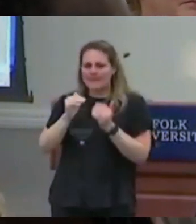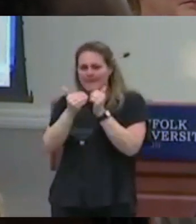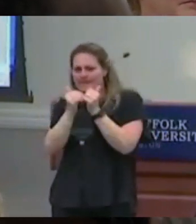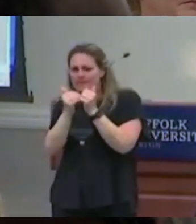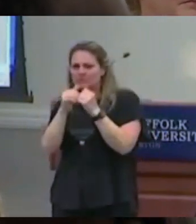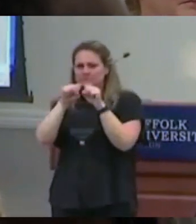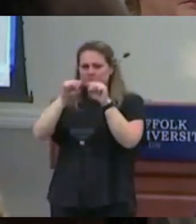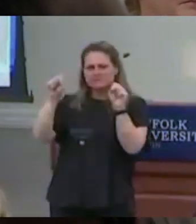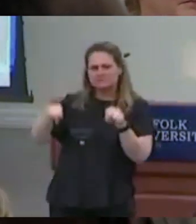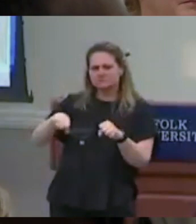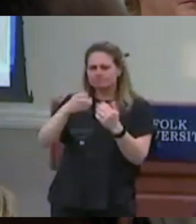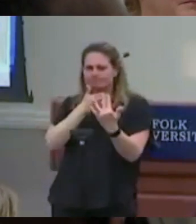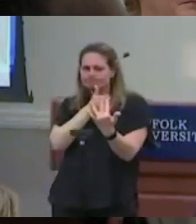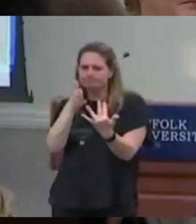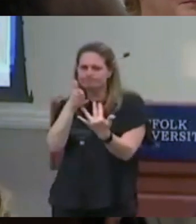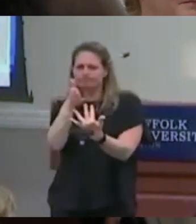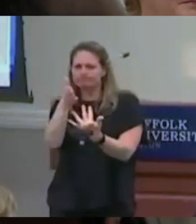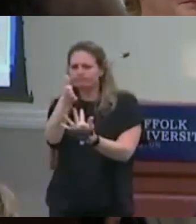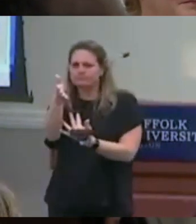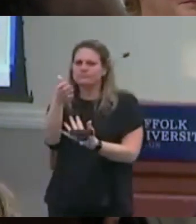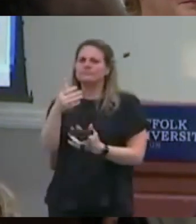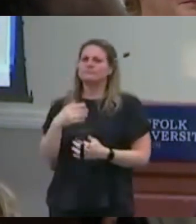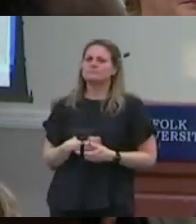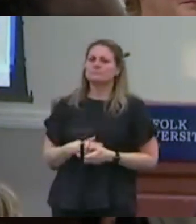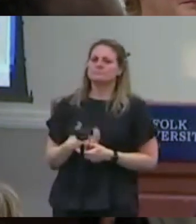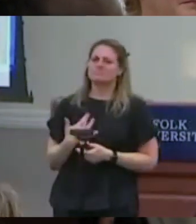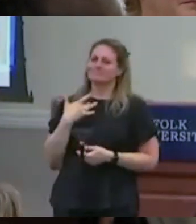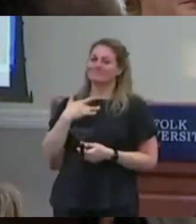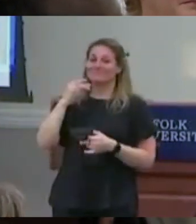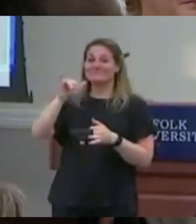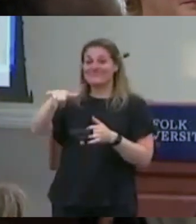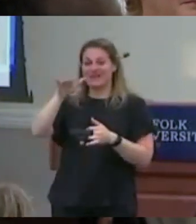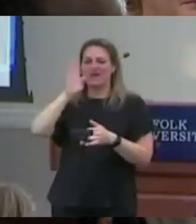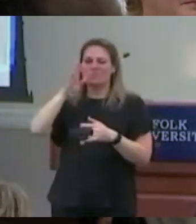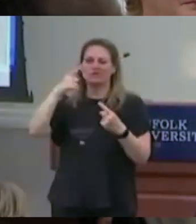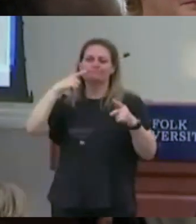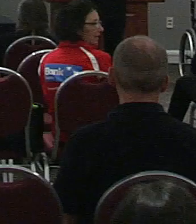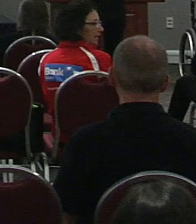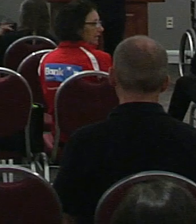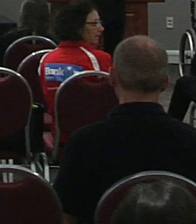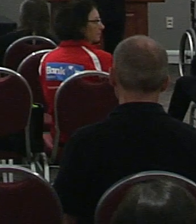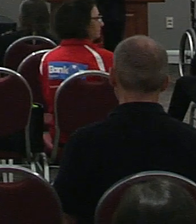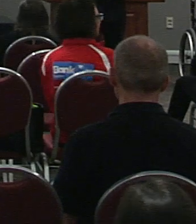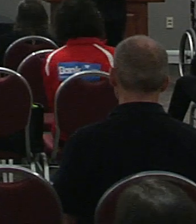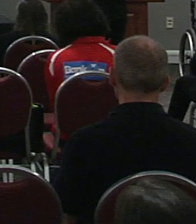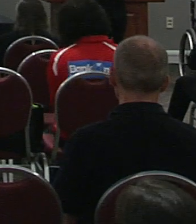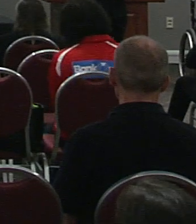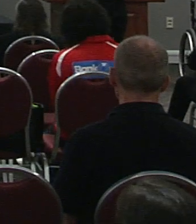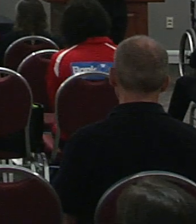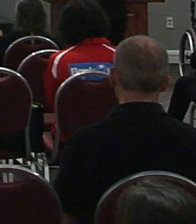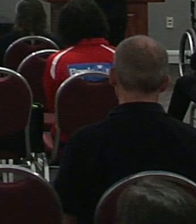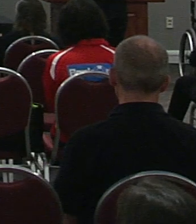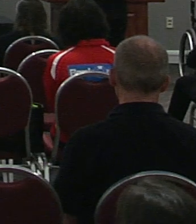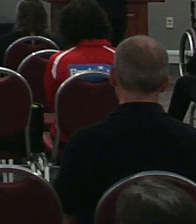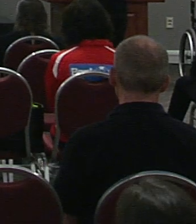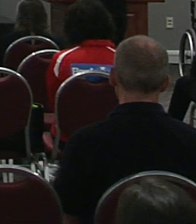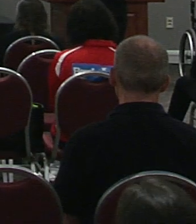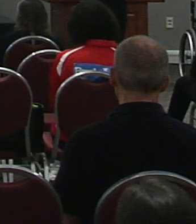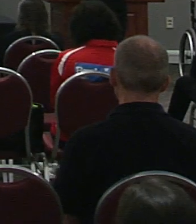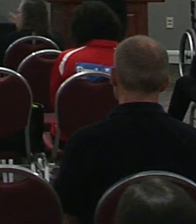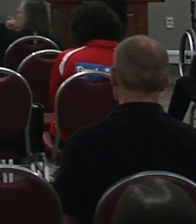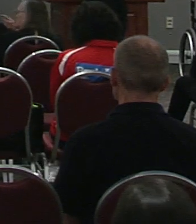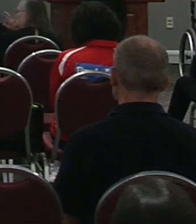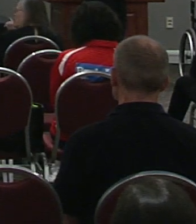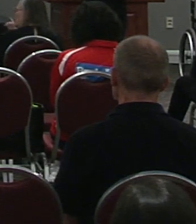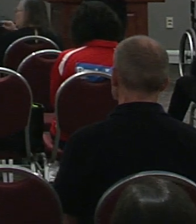only going to get better for those of you that have concerns, but we're moving in a great direction. And I believe, Jerry, are you also